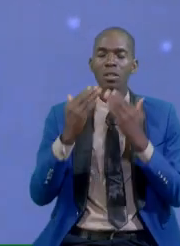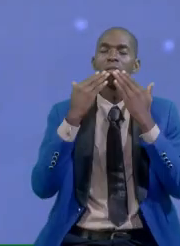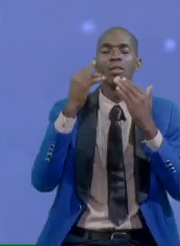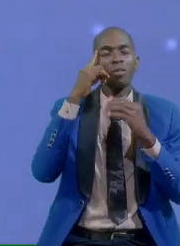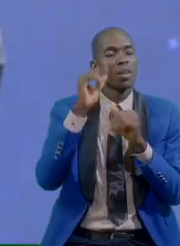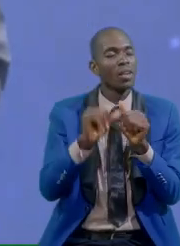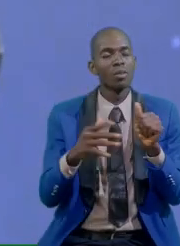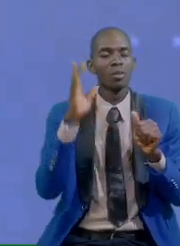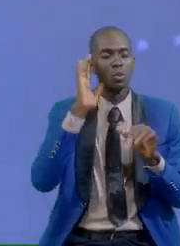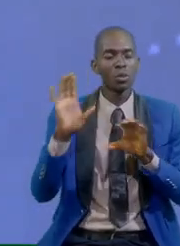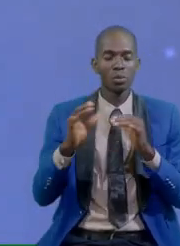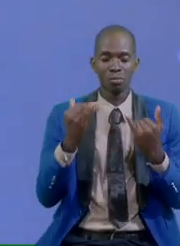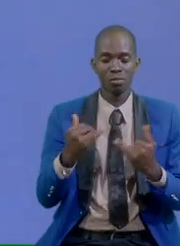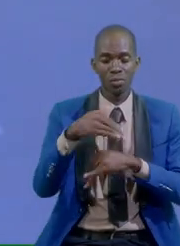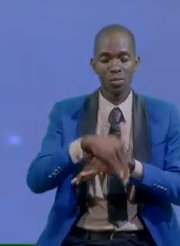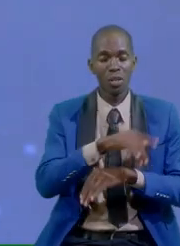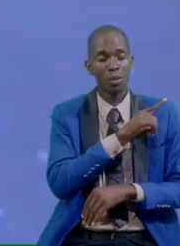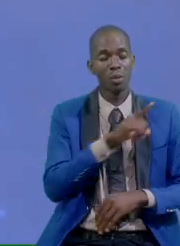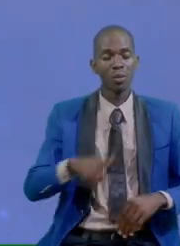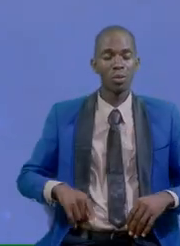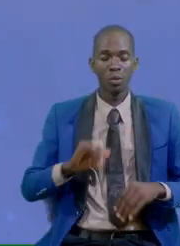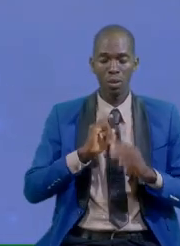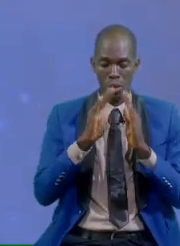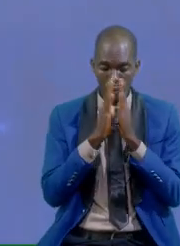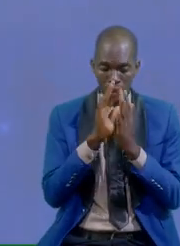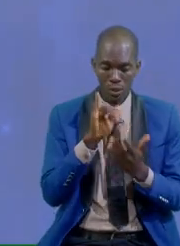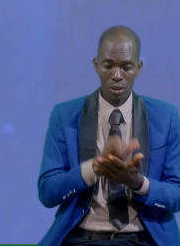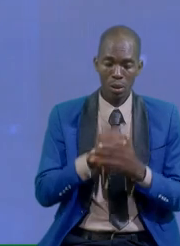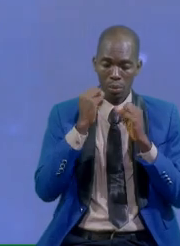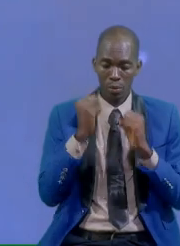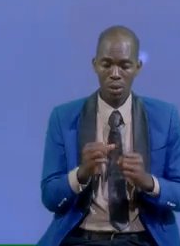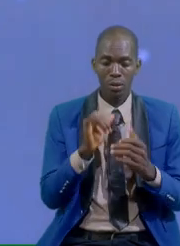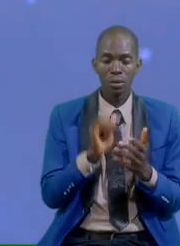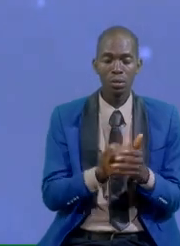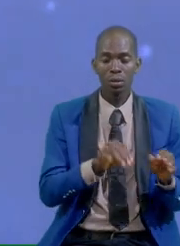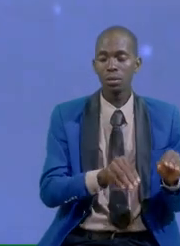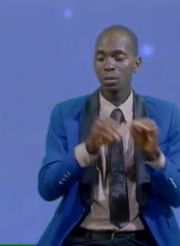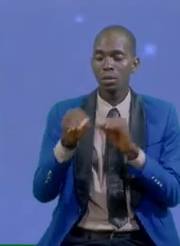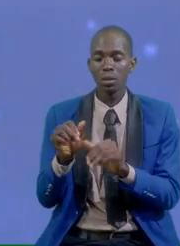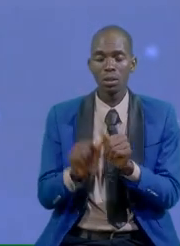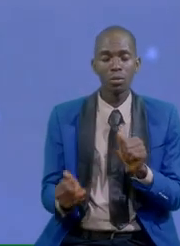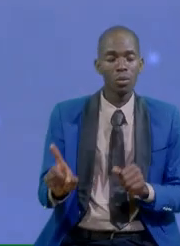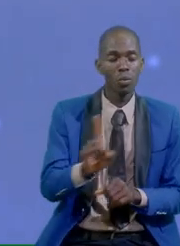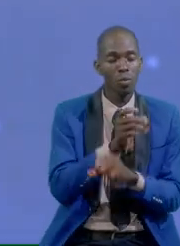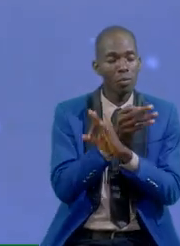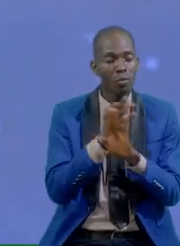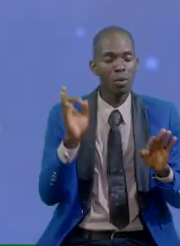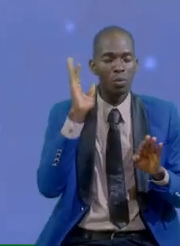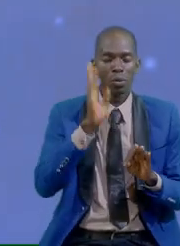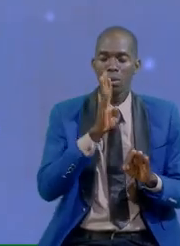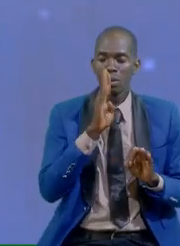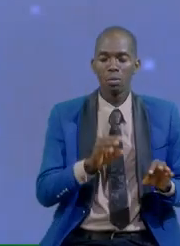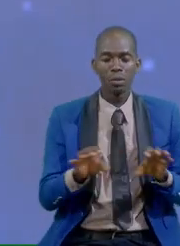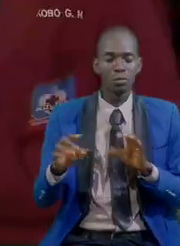do tonight. Lord, I pray that power that sets everyone free will be manifested